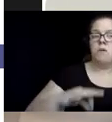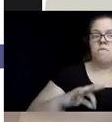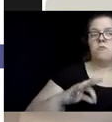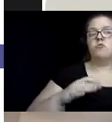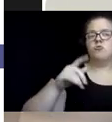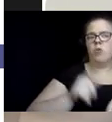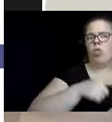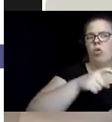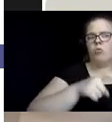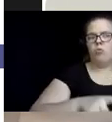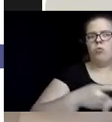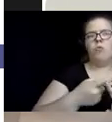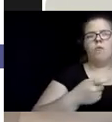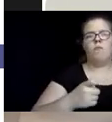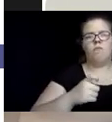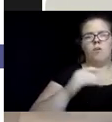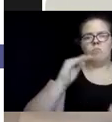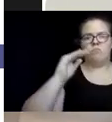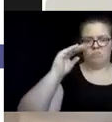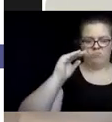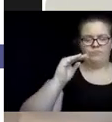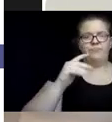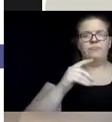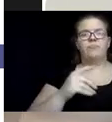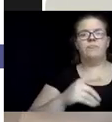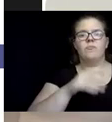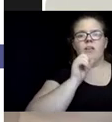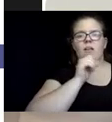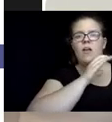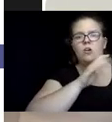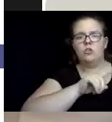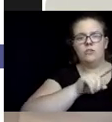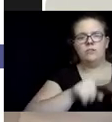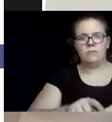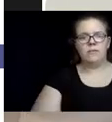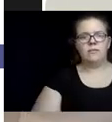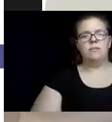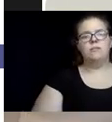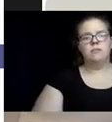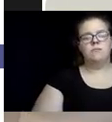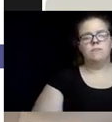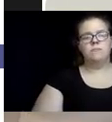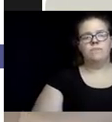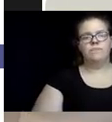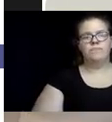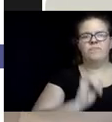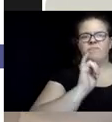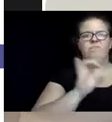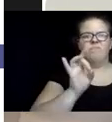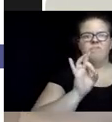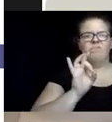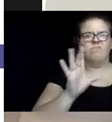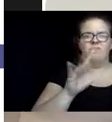term by disproportionately culling elderly dependents. That was a terrible word.